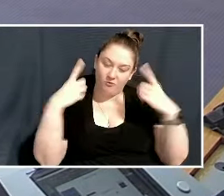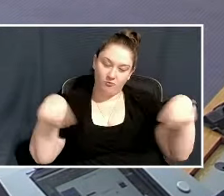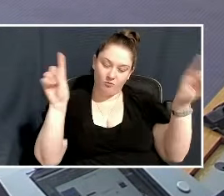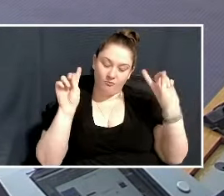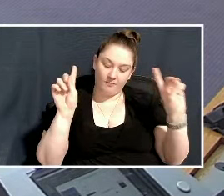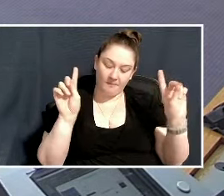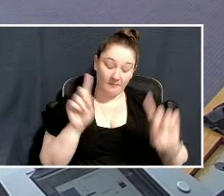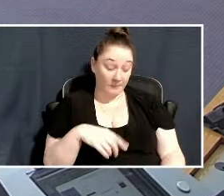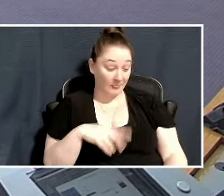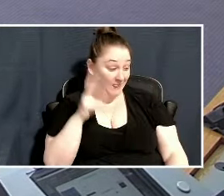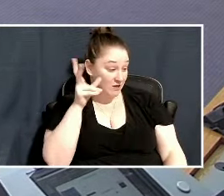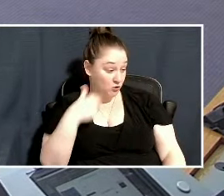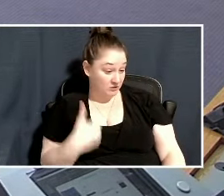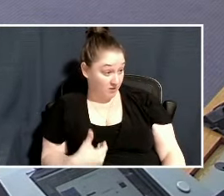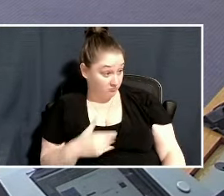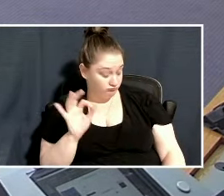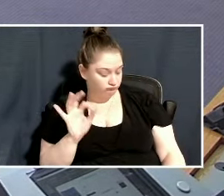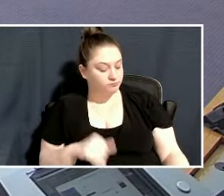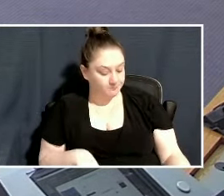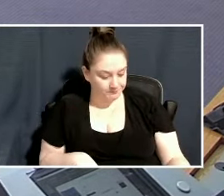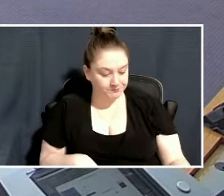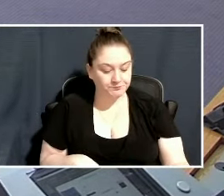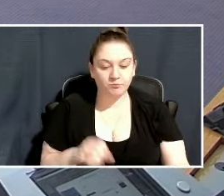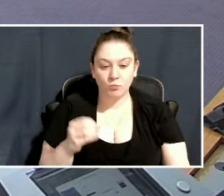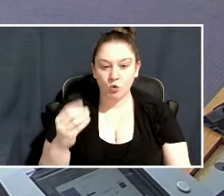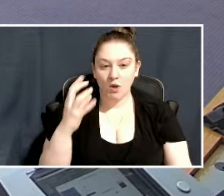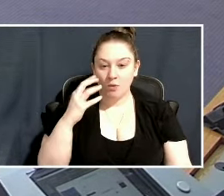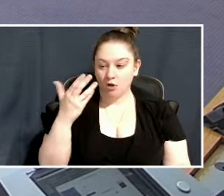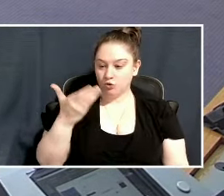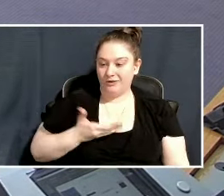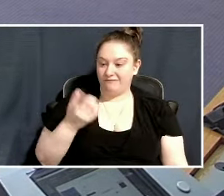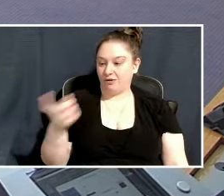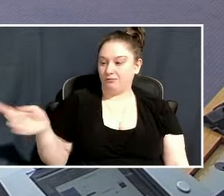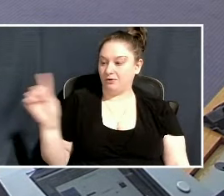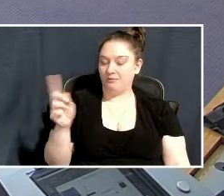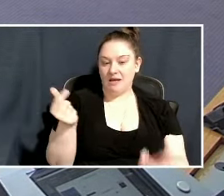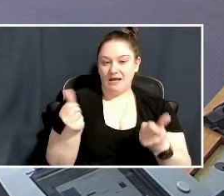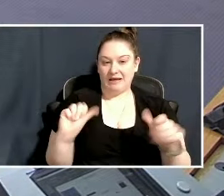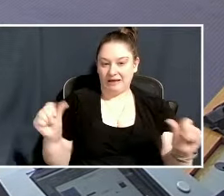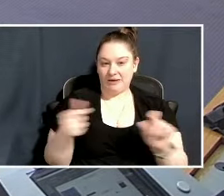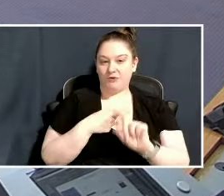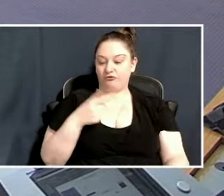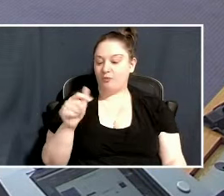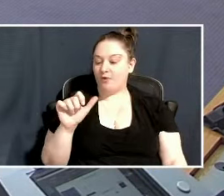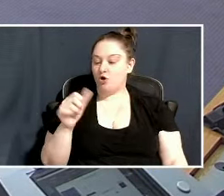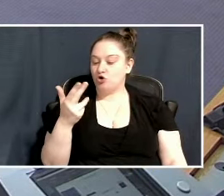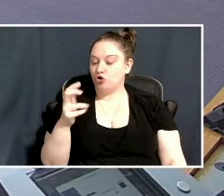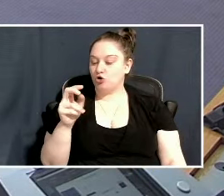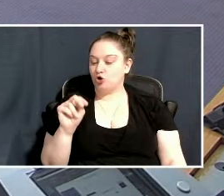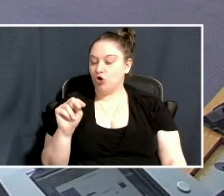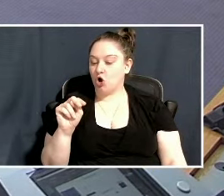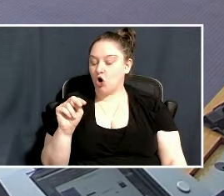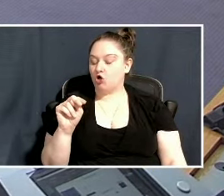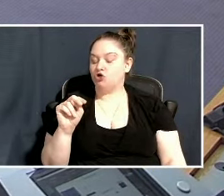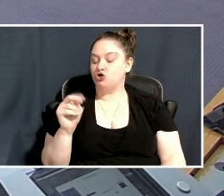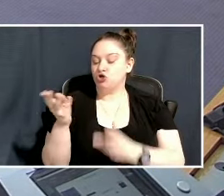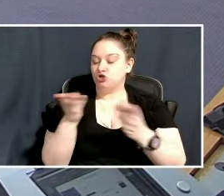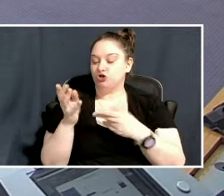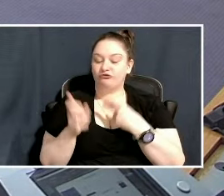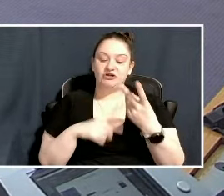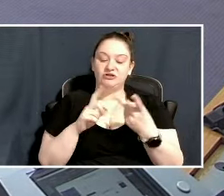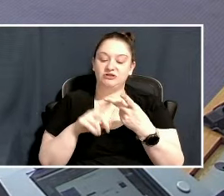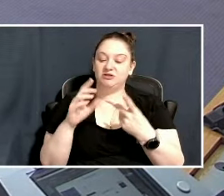Testing? Is it working? Yes. Okay, so I'd like to invite up anyone from Garden Services and Project Search to join me up here in front.